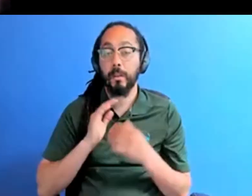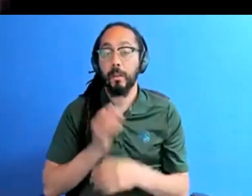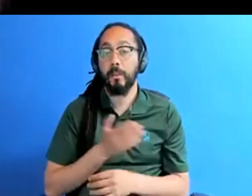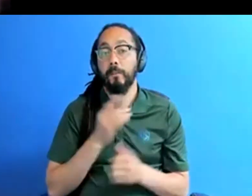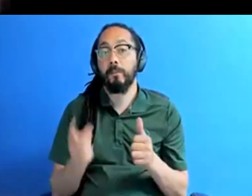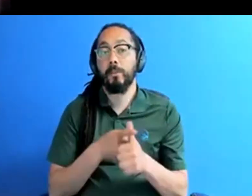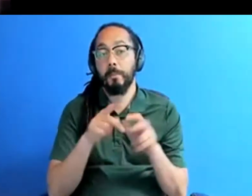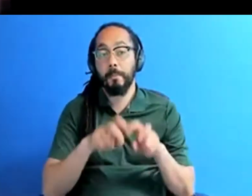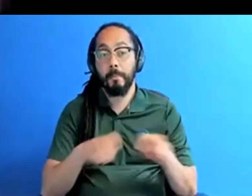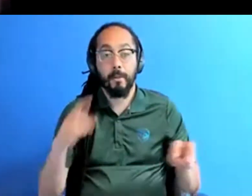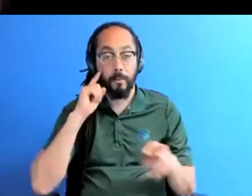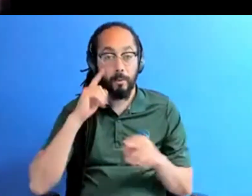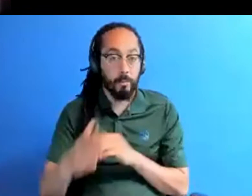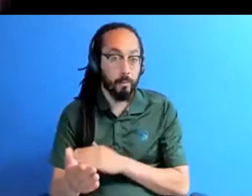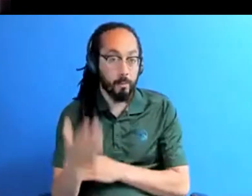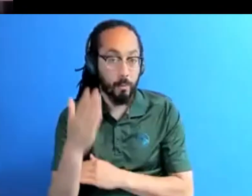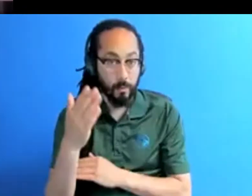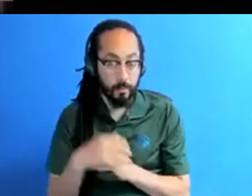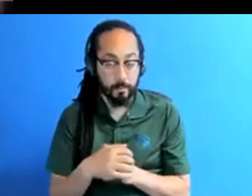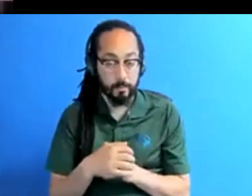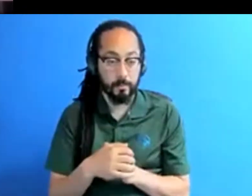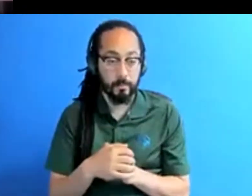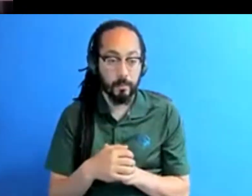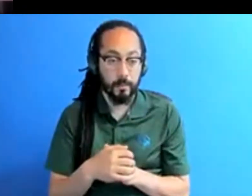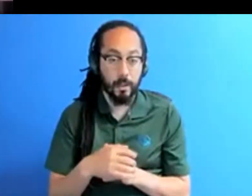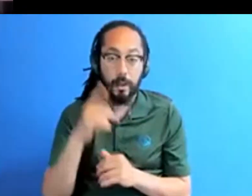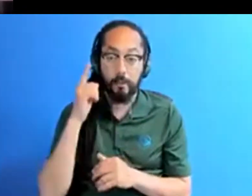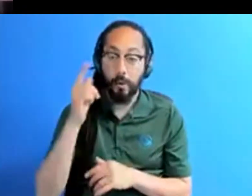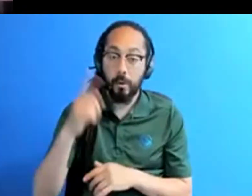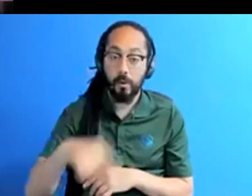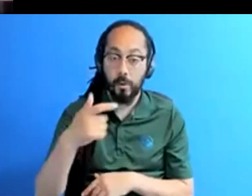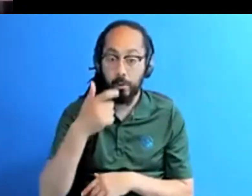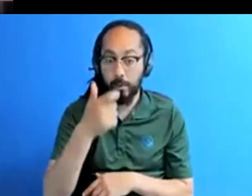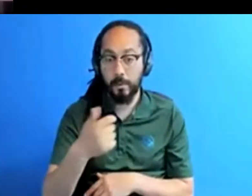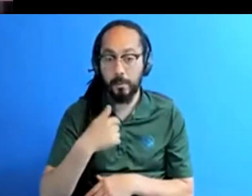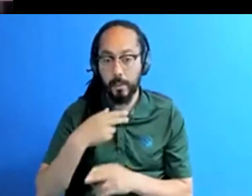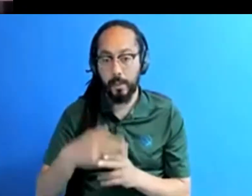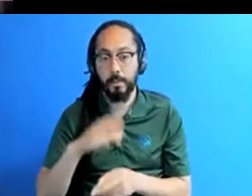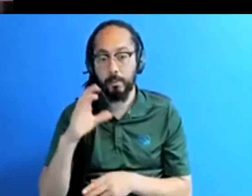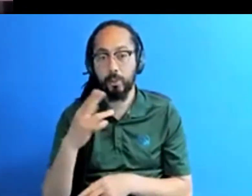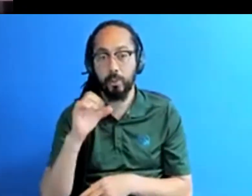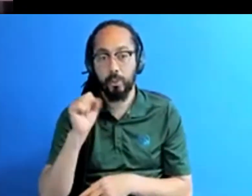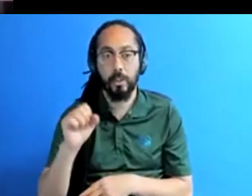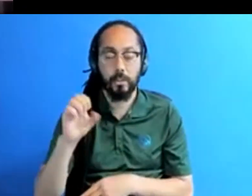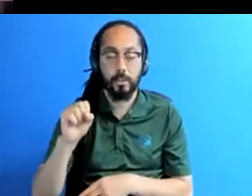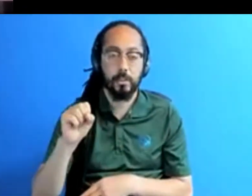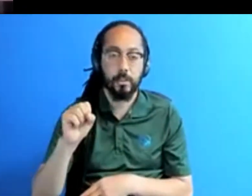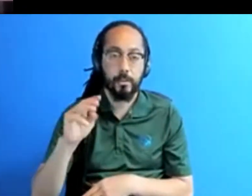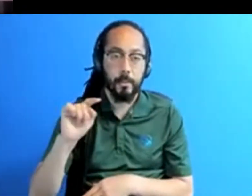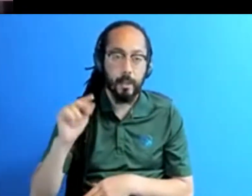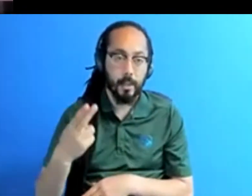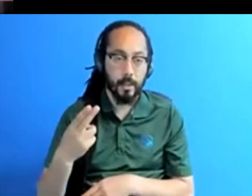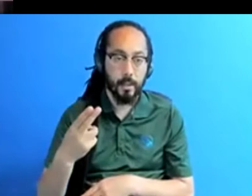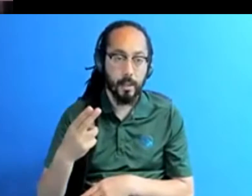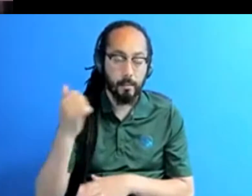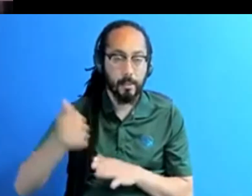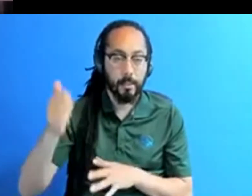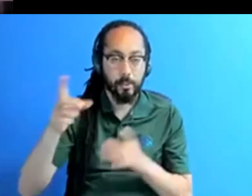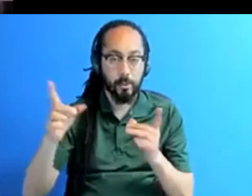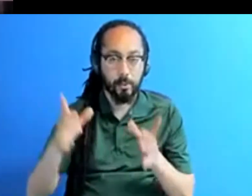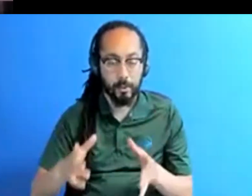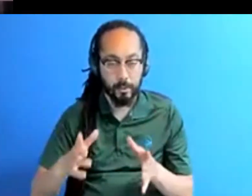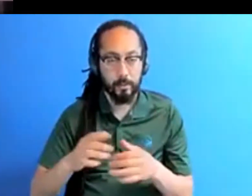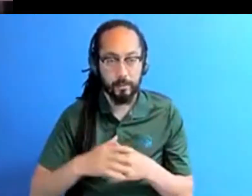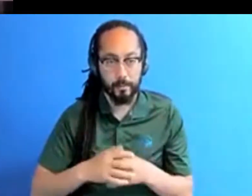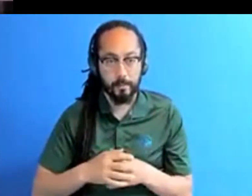And for those of you who are on right now, I'm Charles Smith, the Executive Director of Cultural Pluralism in the Arts Movement Ontario.